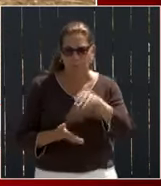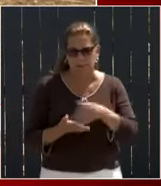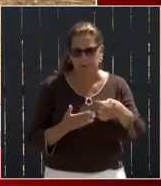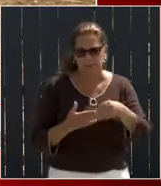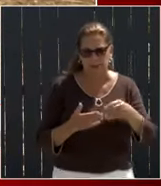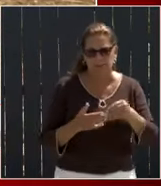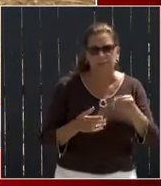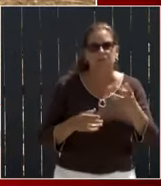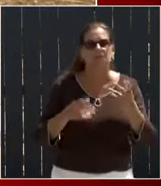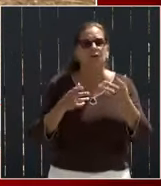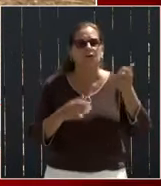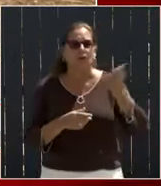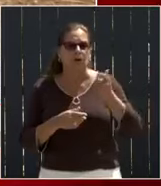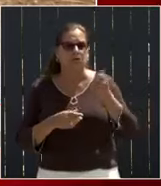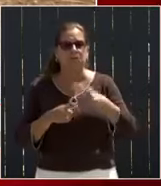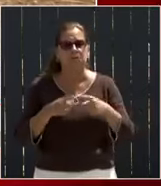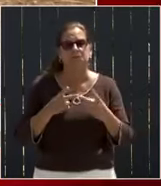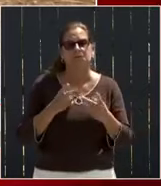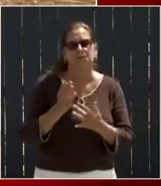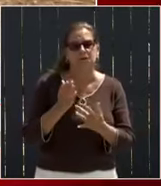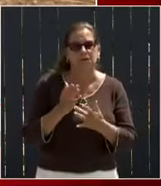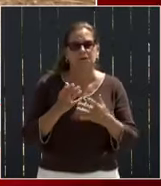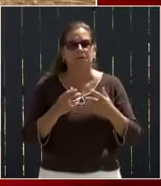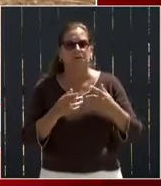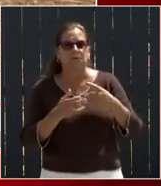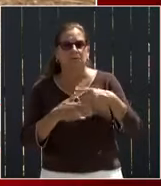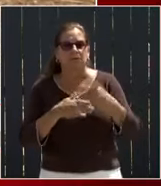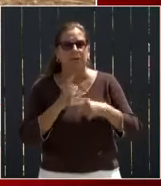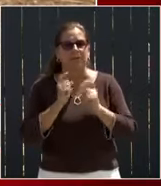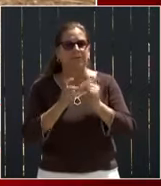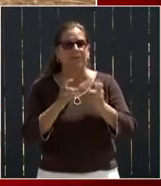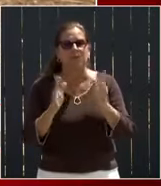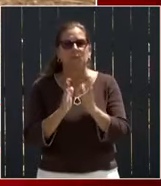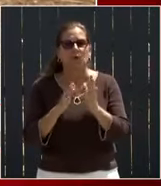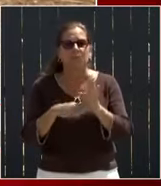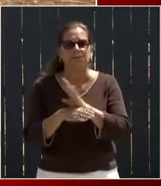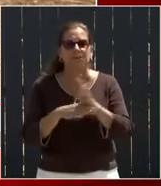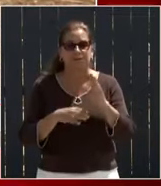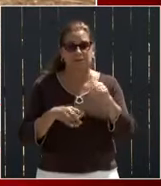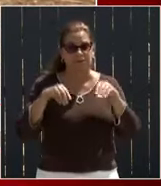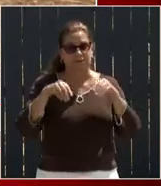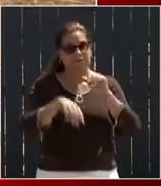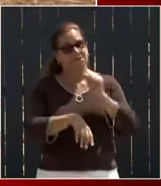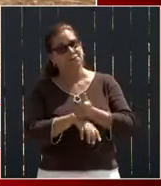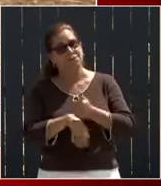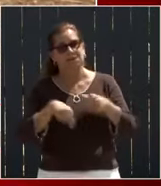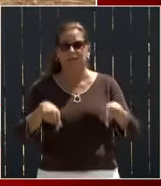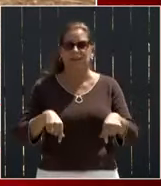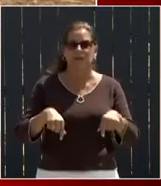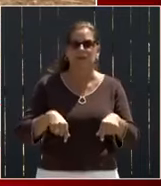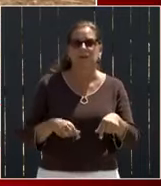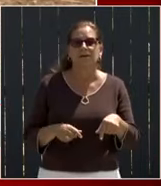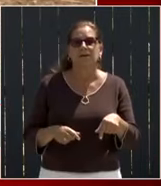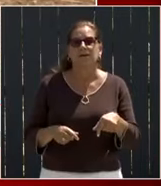small businesses right here in Ward 7 and 8. So how many people know that neighbor who makes the best pie in the